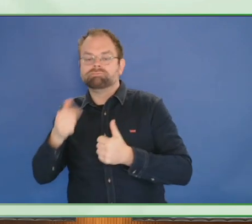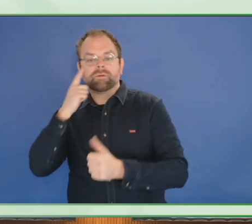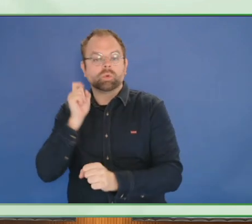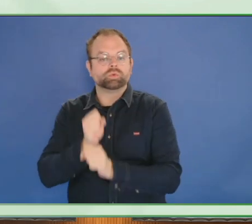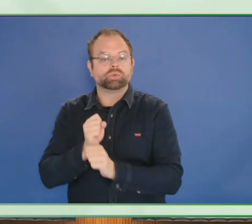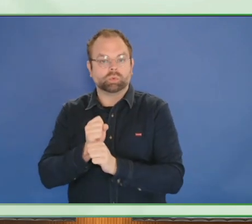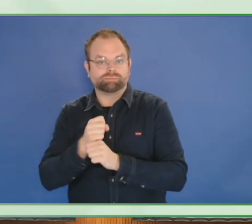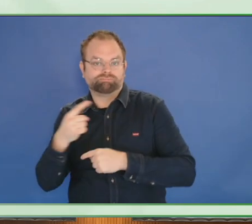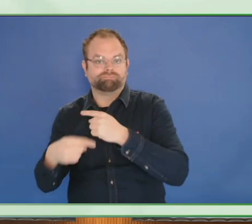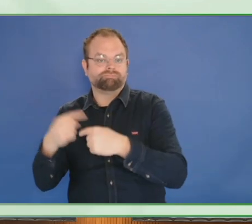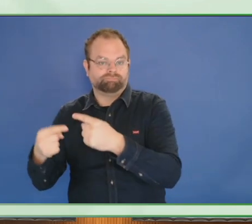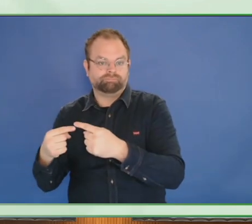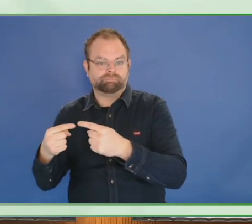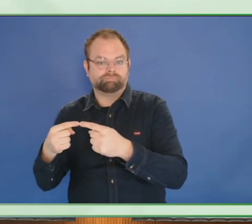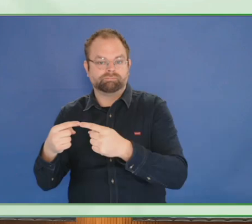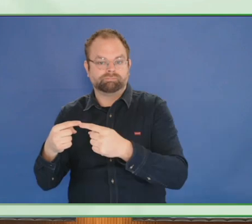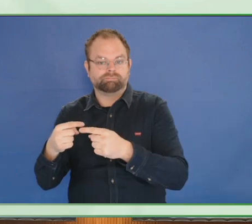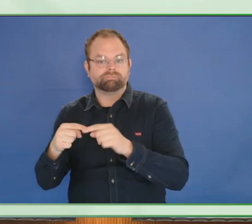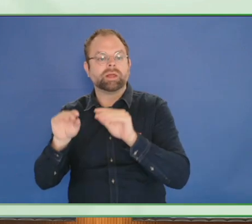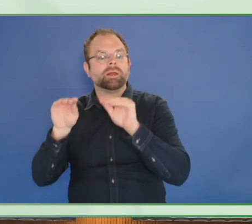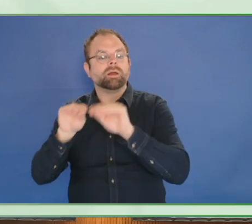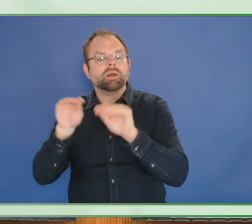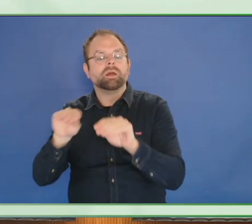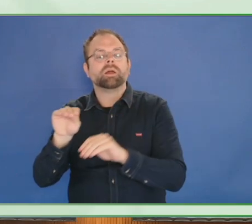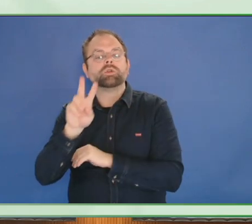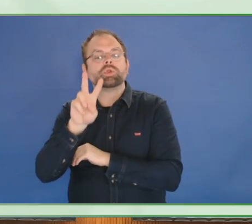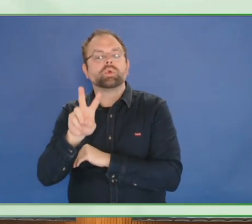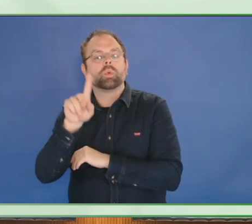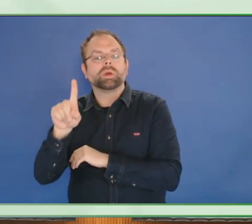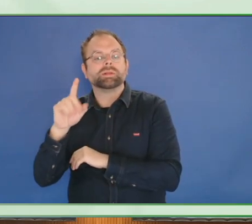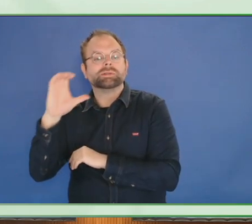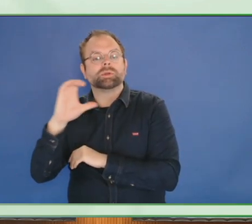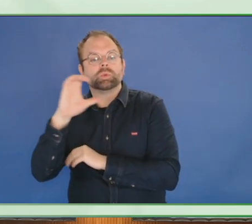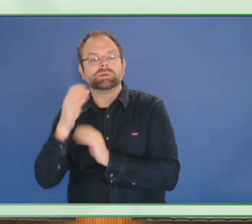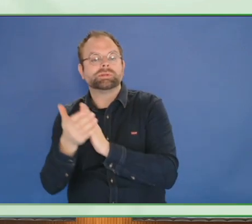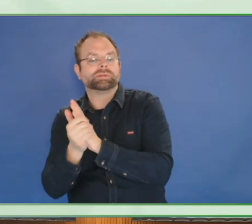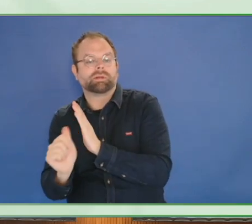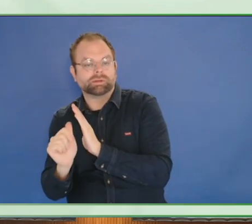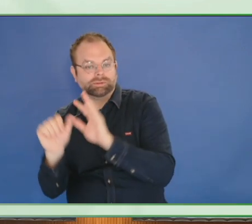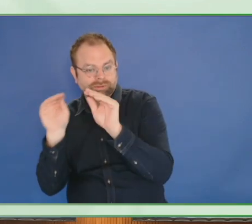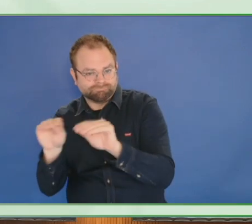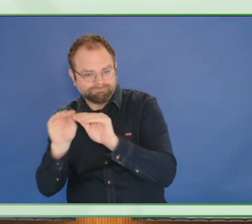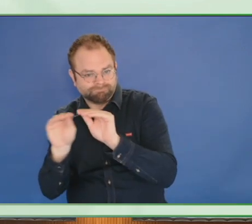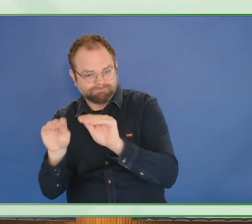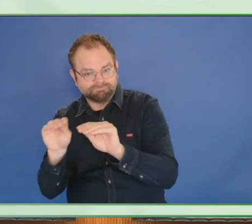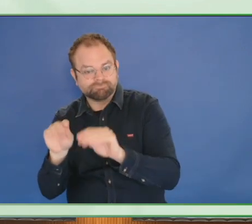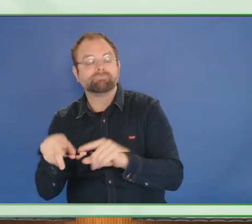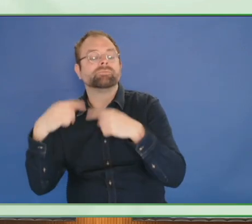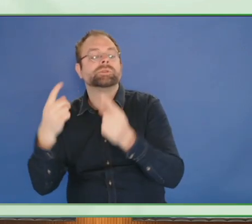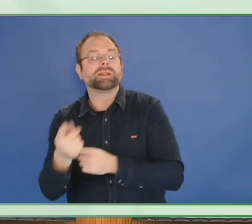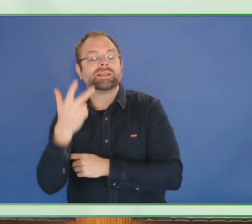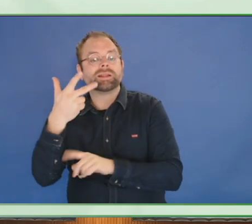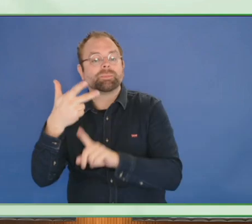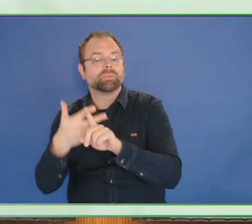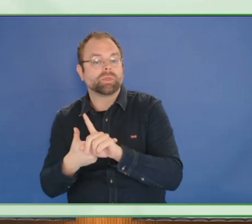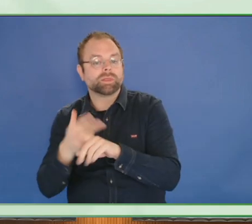interested in self-employment receive business training and business planning, and then they are supported with